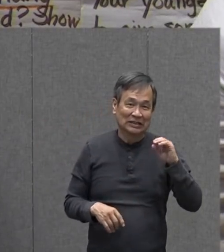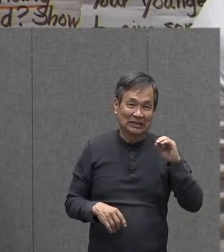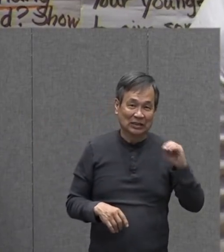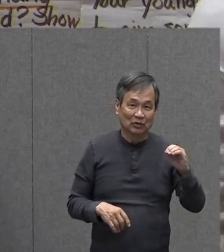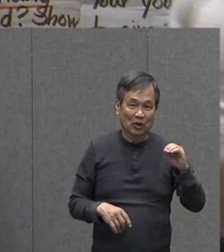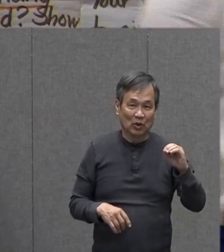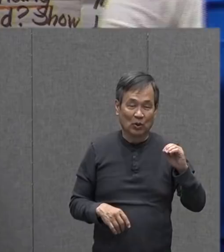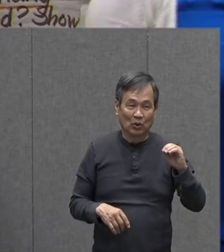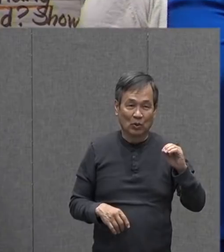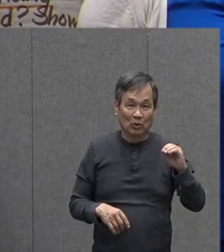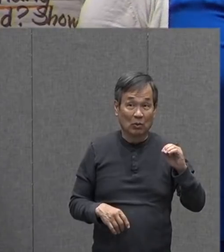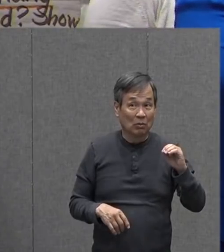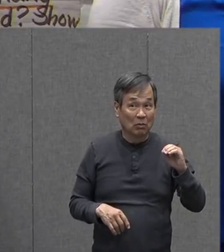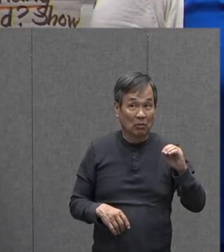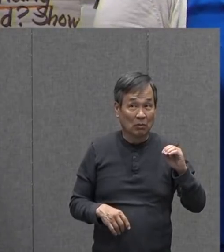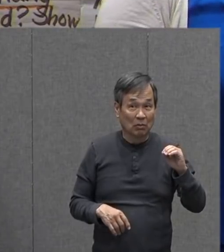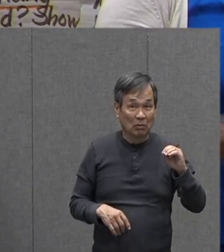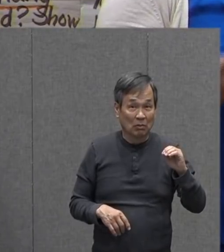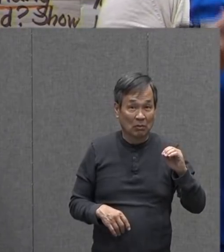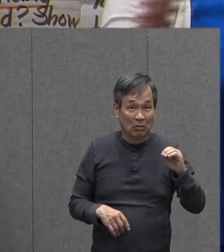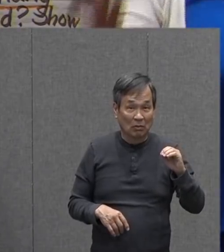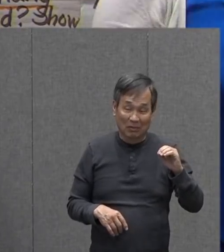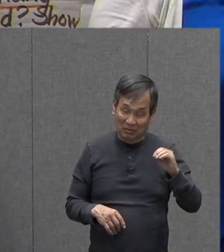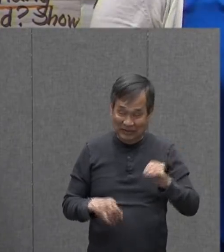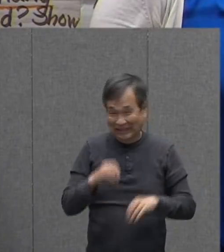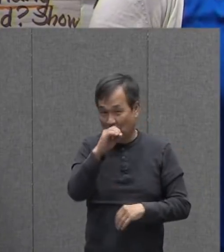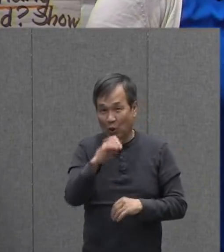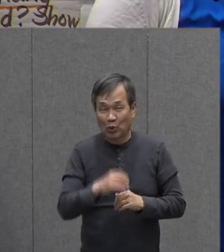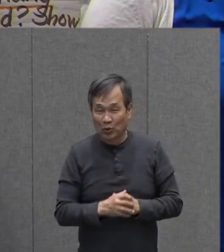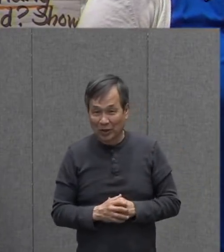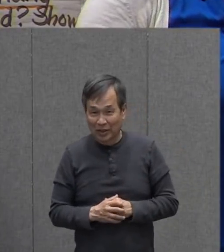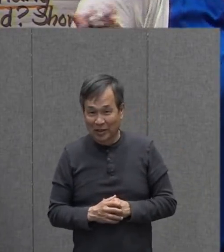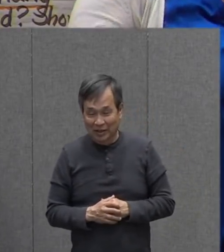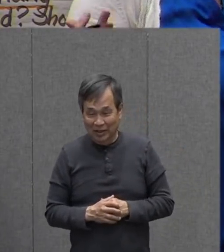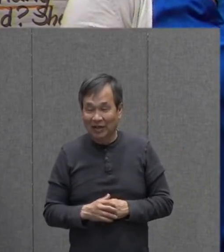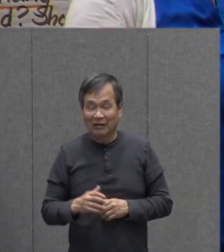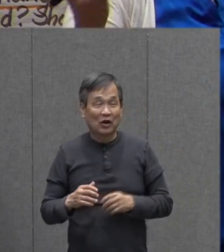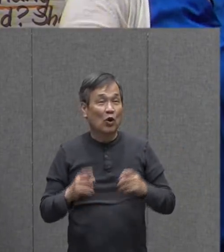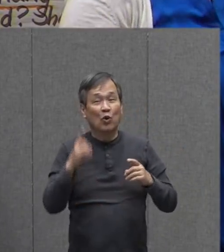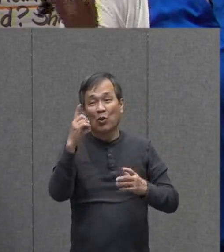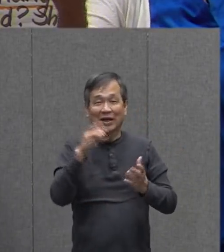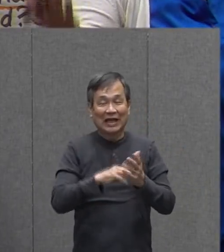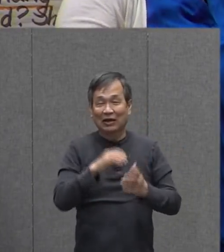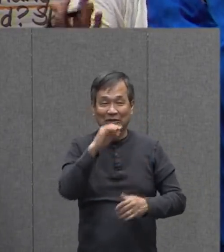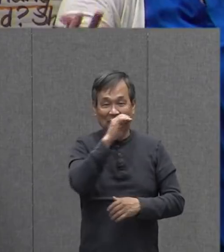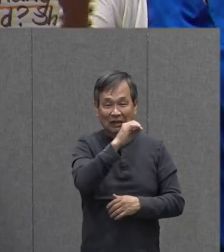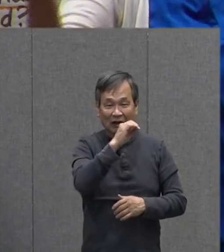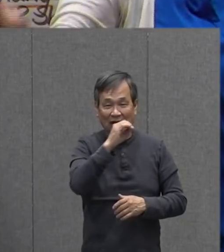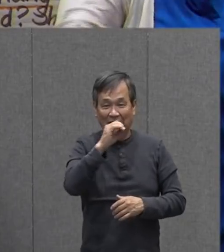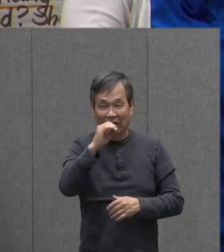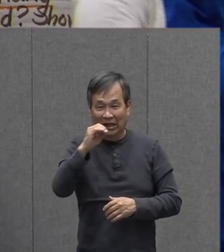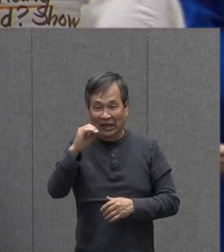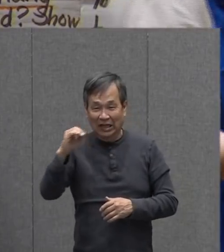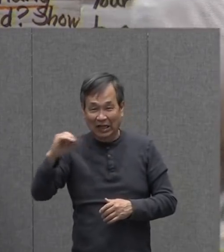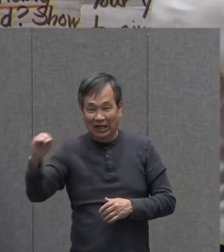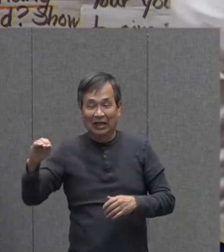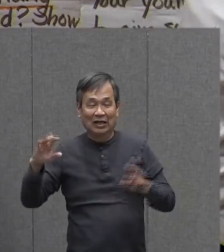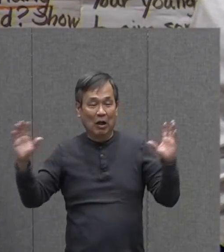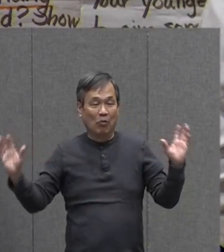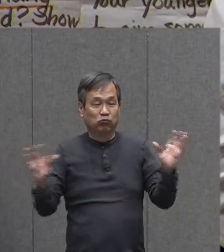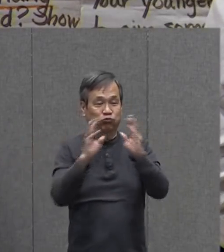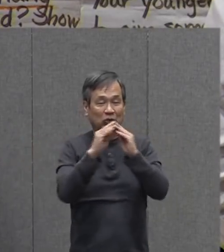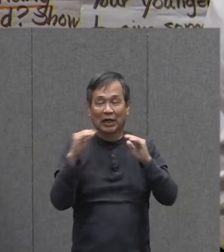4, which is going to equal 8. When I say this 2 and this 4, these are what we call factors. When you